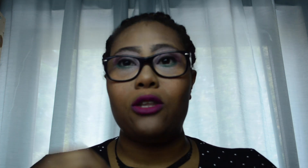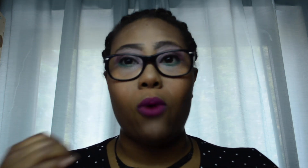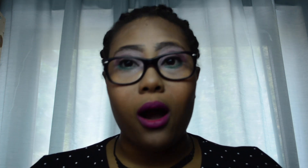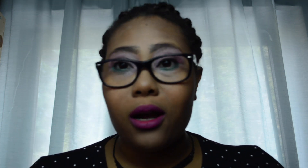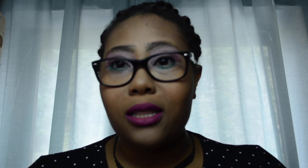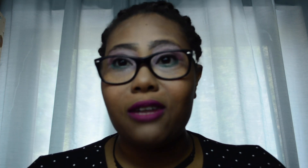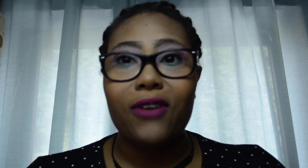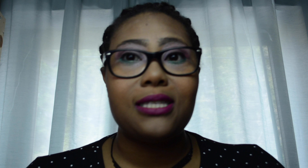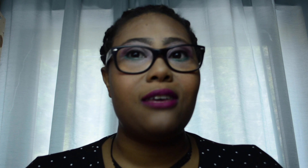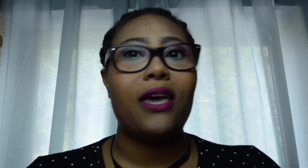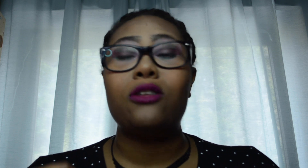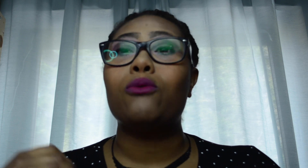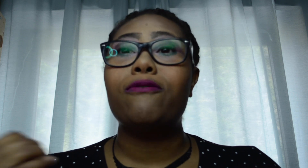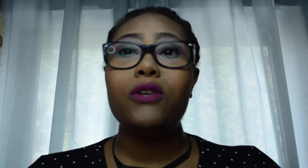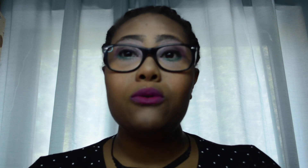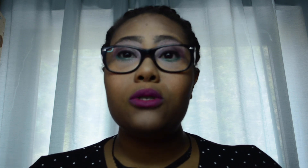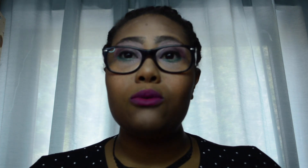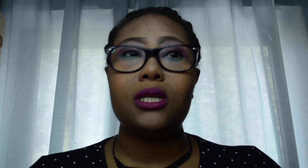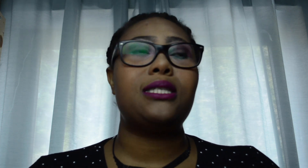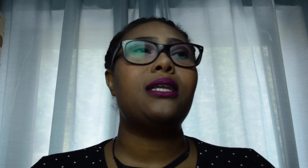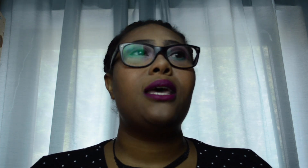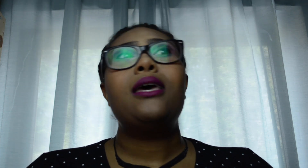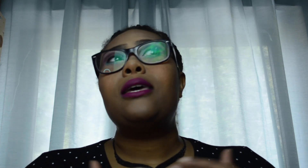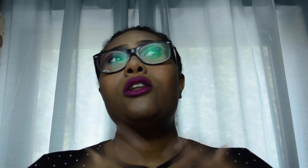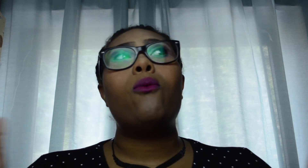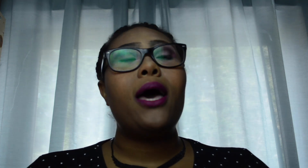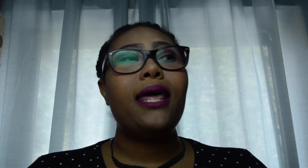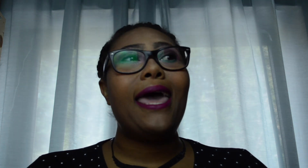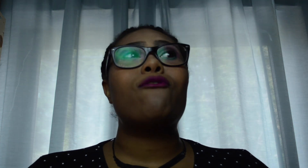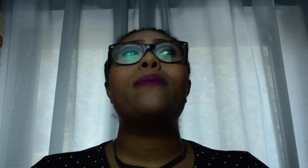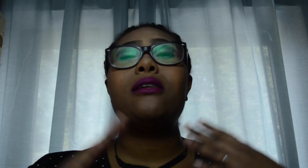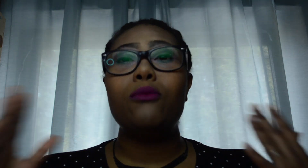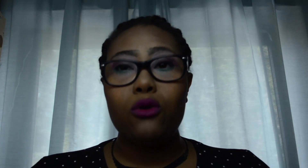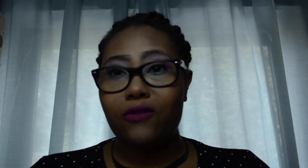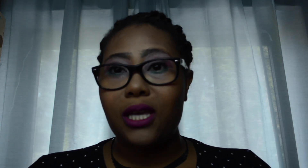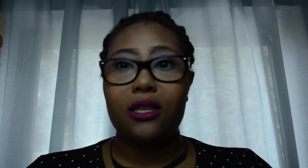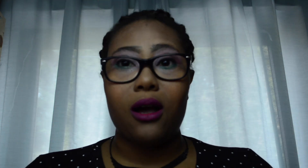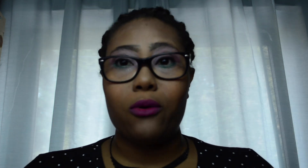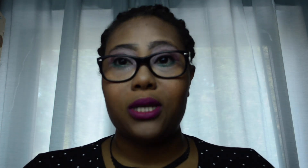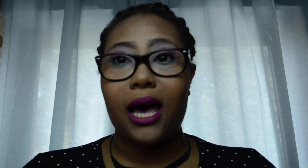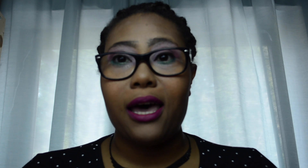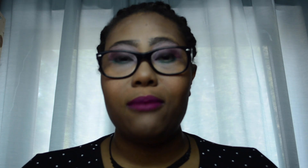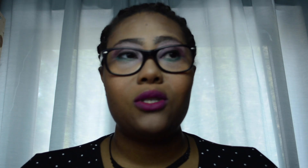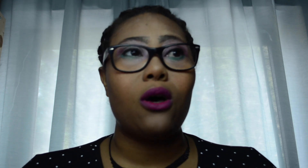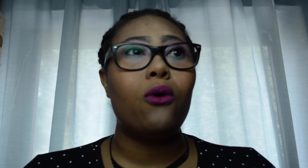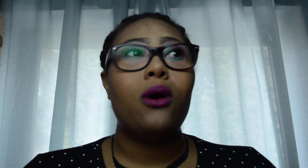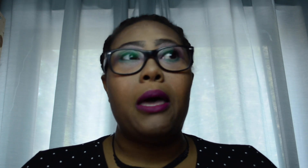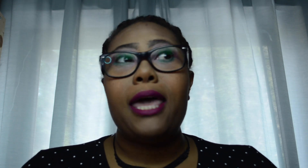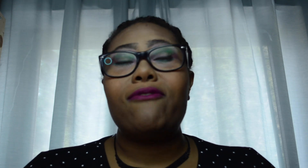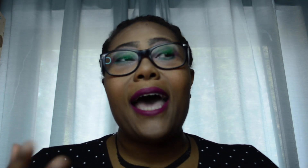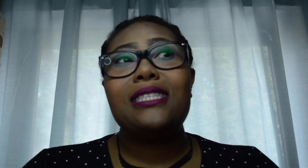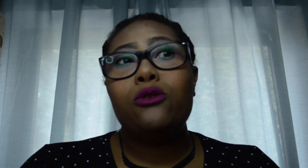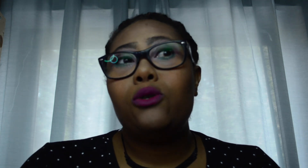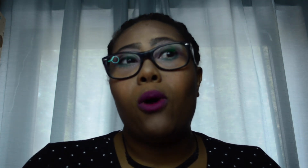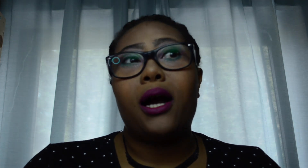defensive, and you are on the defensive, and you refuse to listen, you know what? Everybody moves in their own time. So